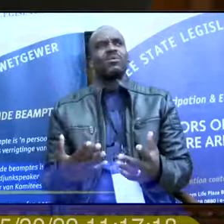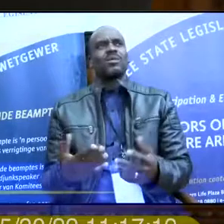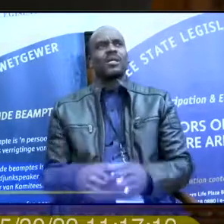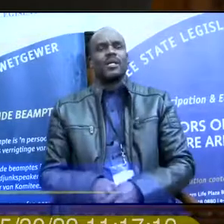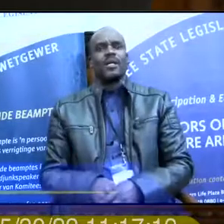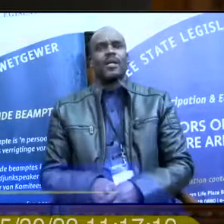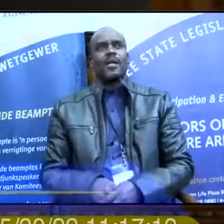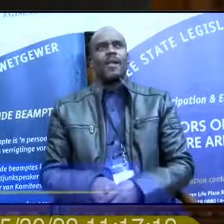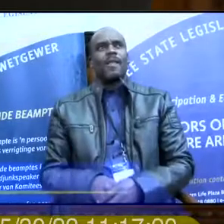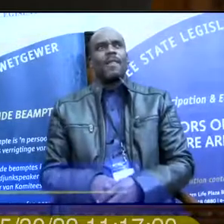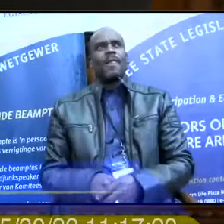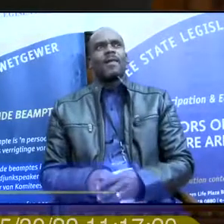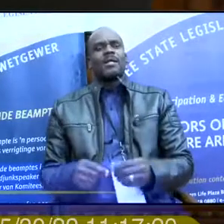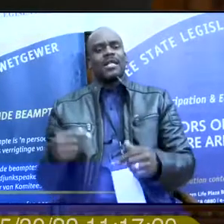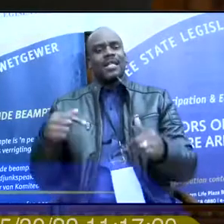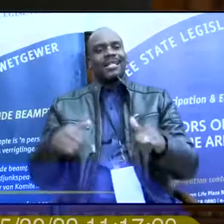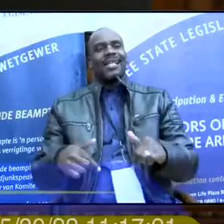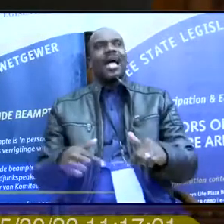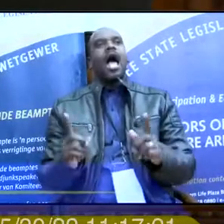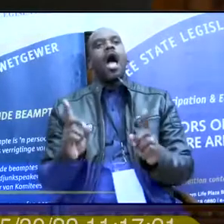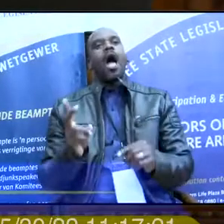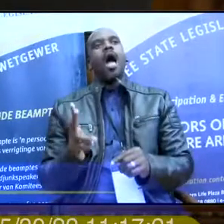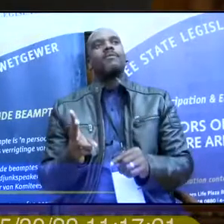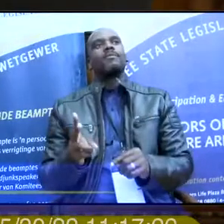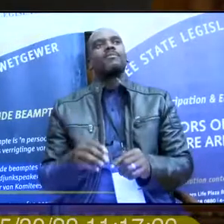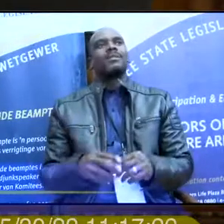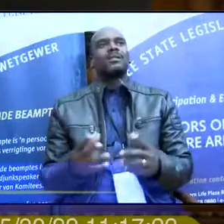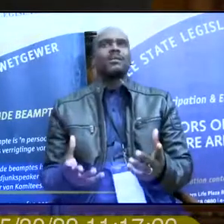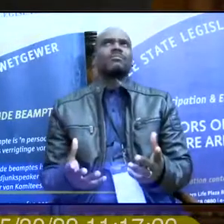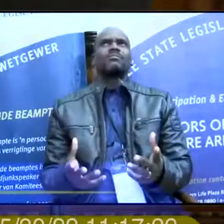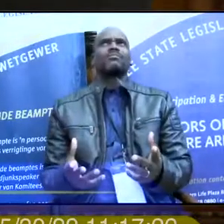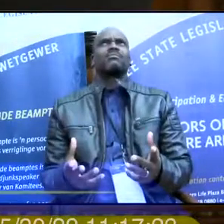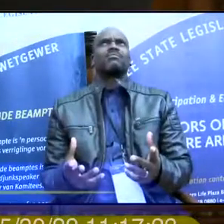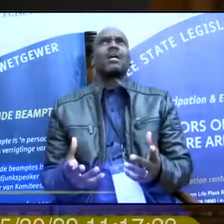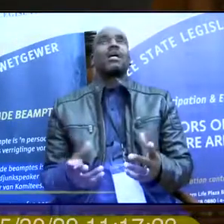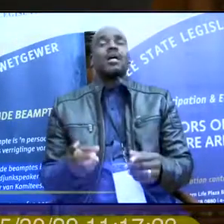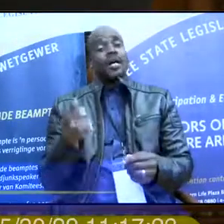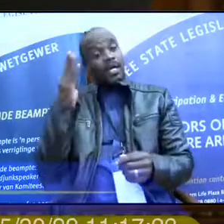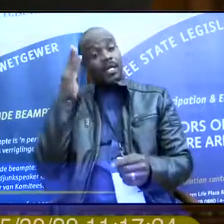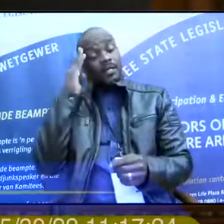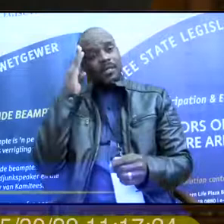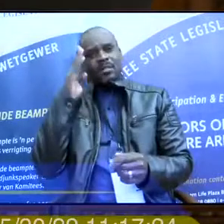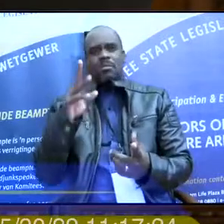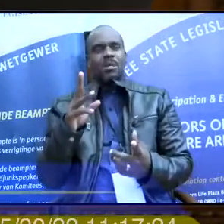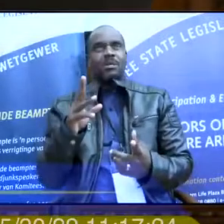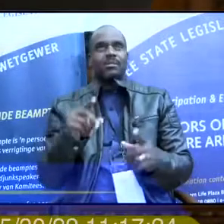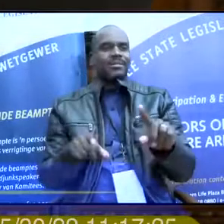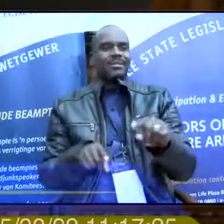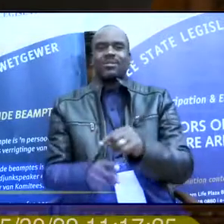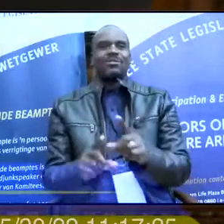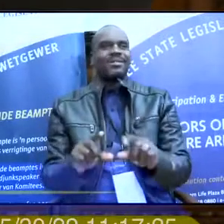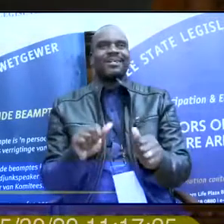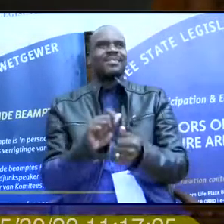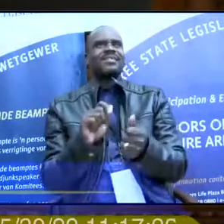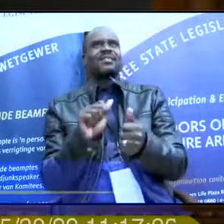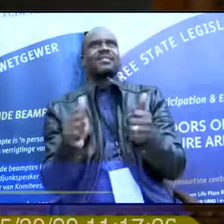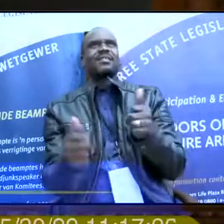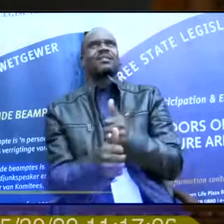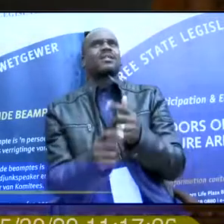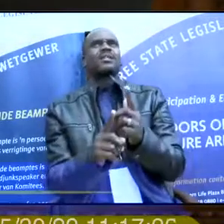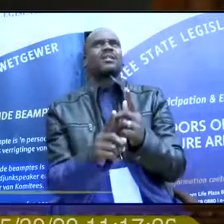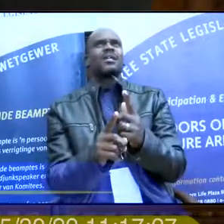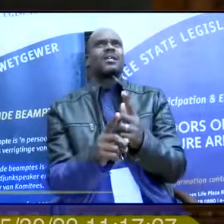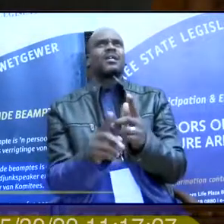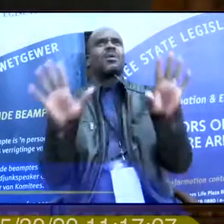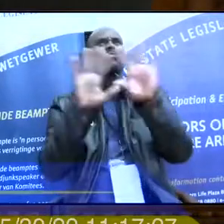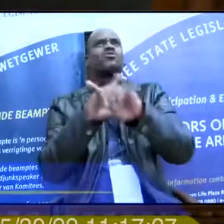effectiveness and efficiency and that is really optimizing hr together with other resources and ensuring that we get the